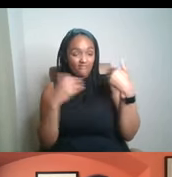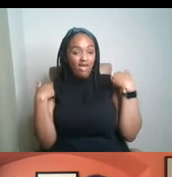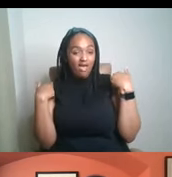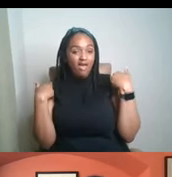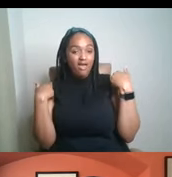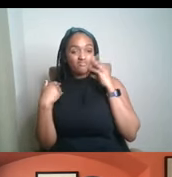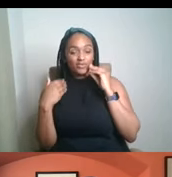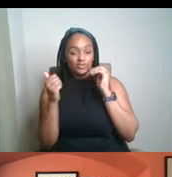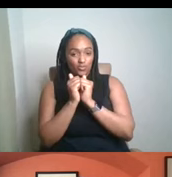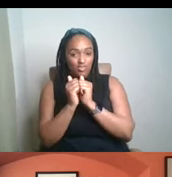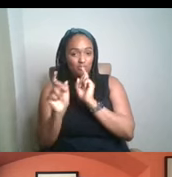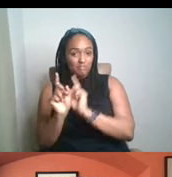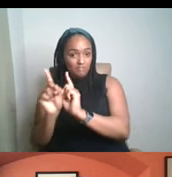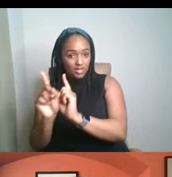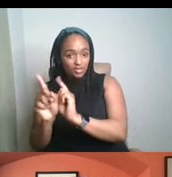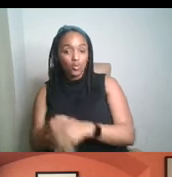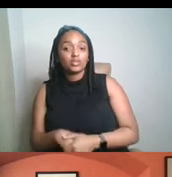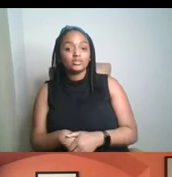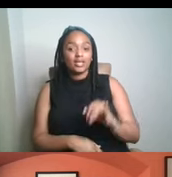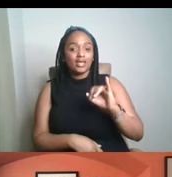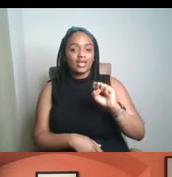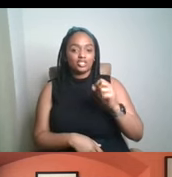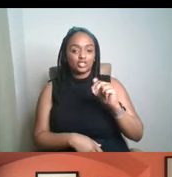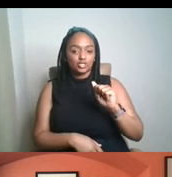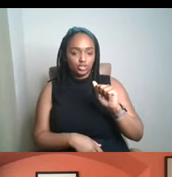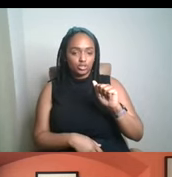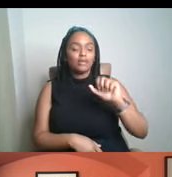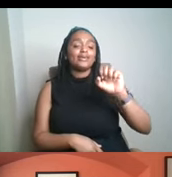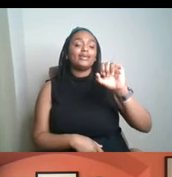they've had on you. And Isha, because you went first, I just wanna start with you